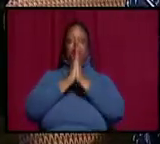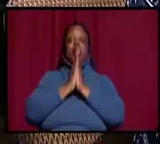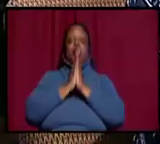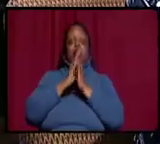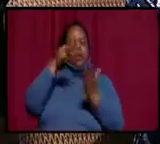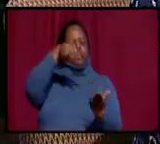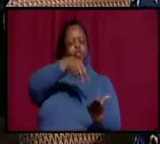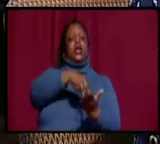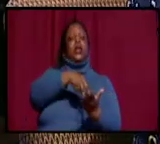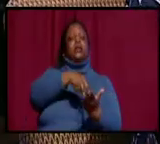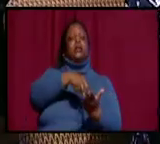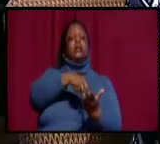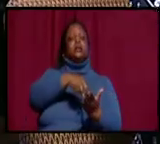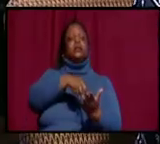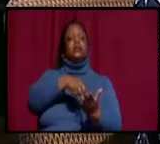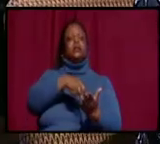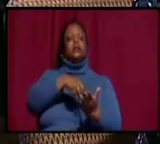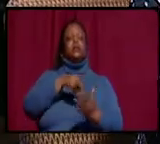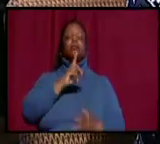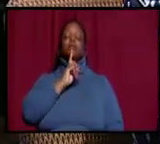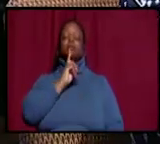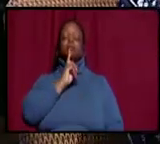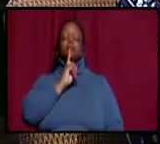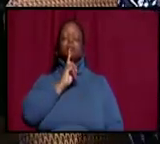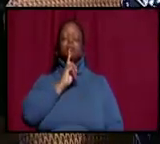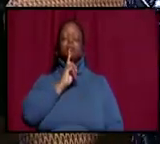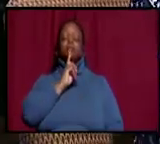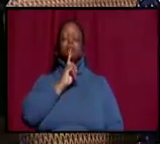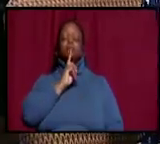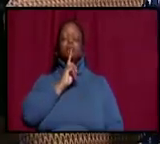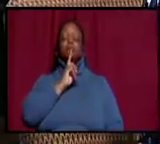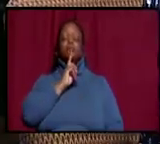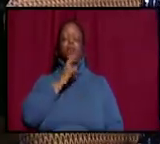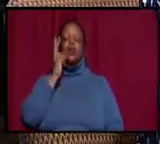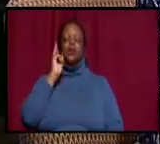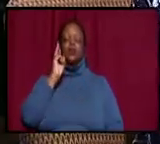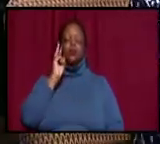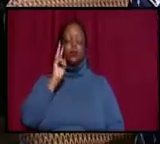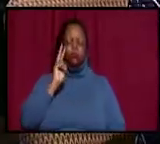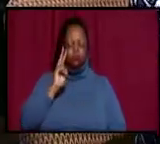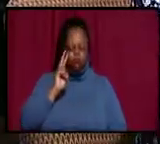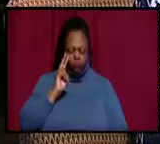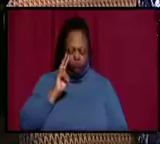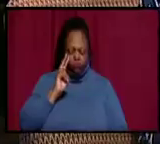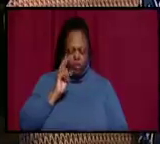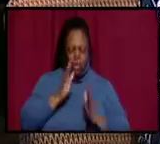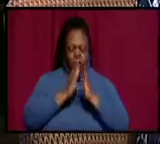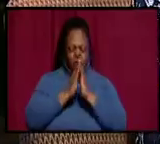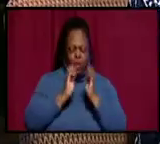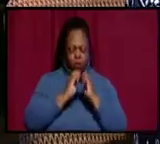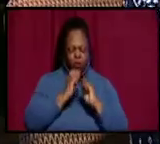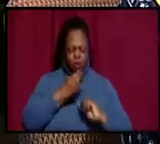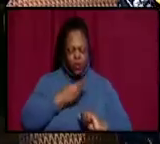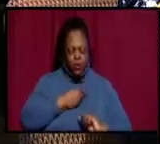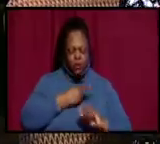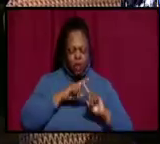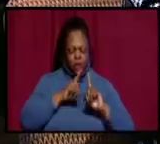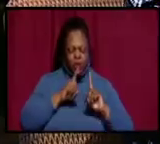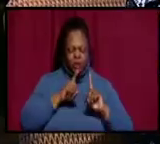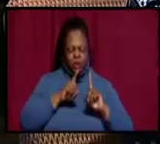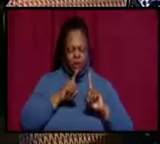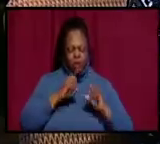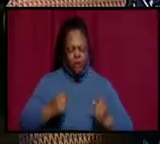would stand as a silent partner. Yeah. And he would bend his head down and he would pray with us. But there was